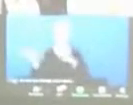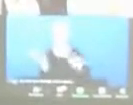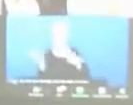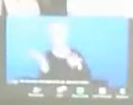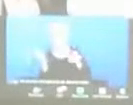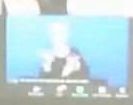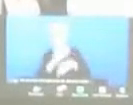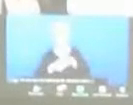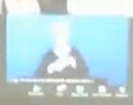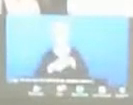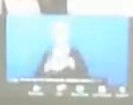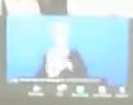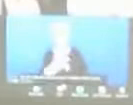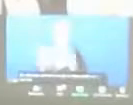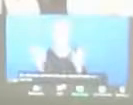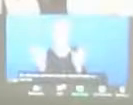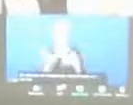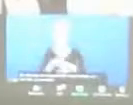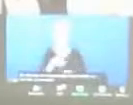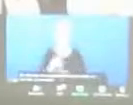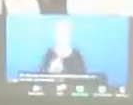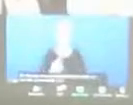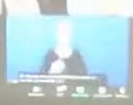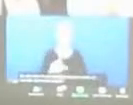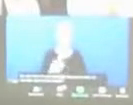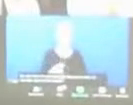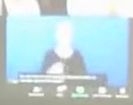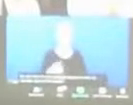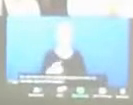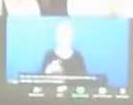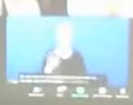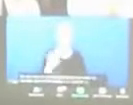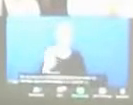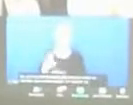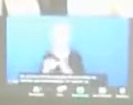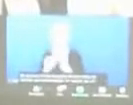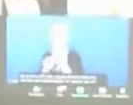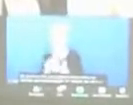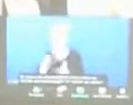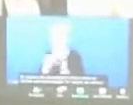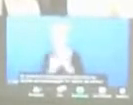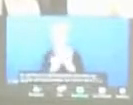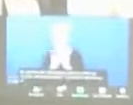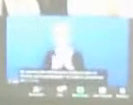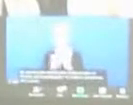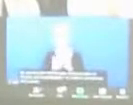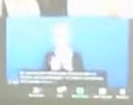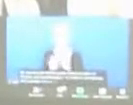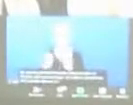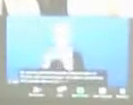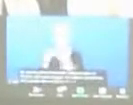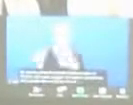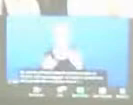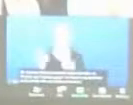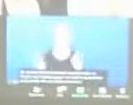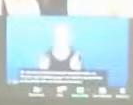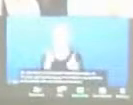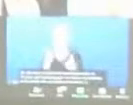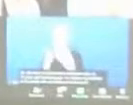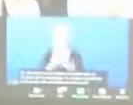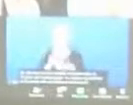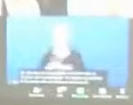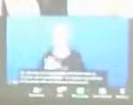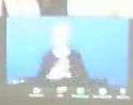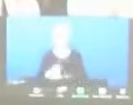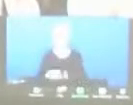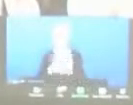on Dunlop's YouTube and Facebook pages. So I want to say welcome to the people who are joining us online as well. So whether